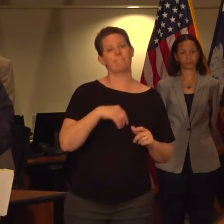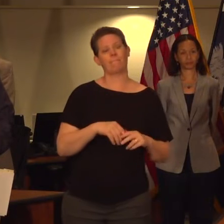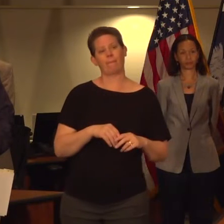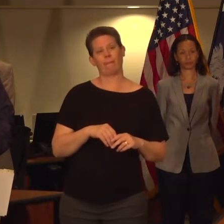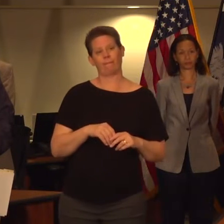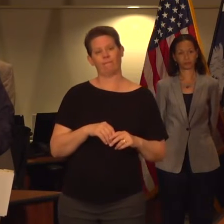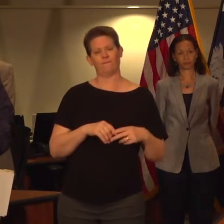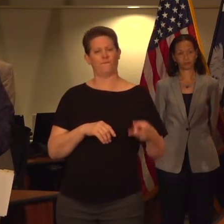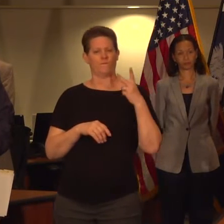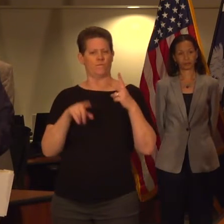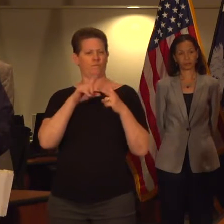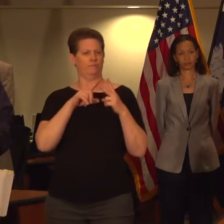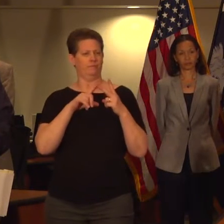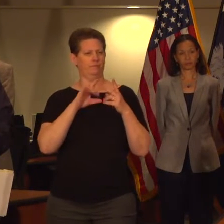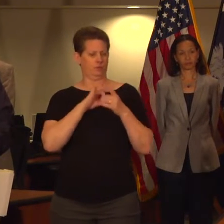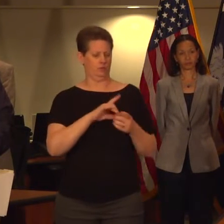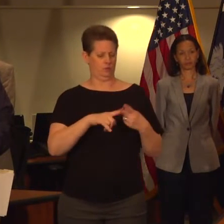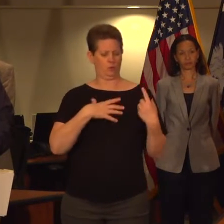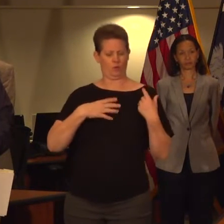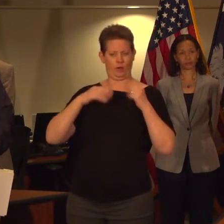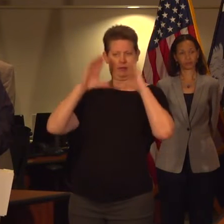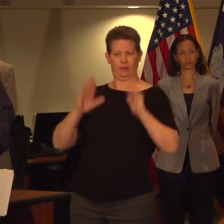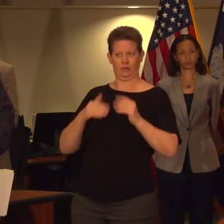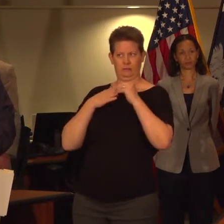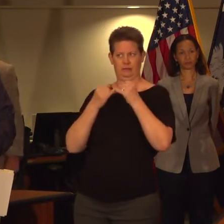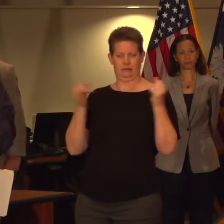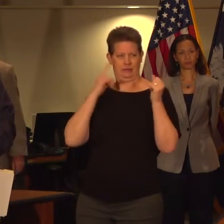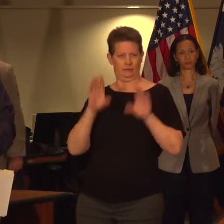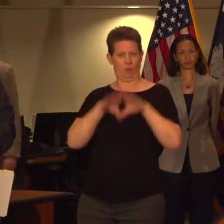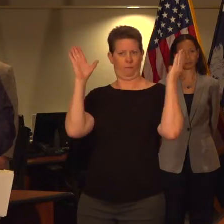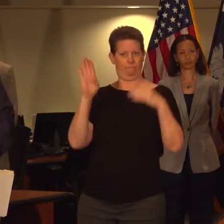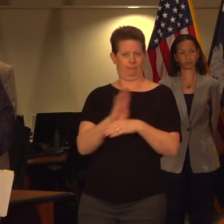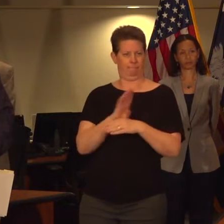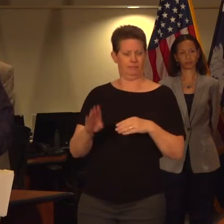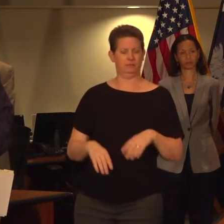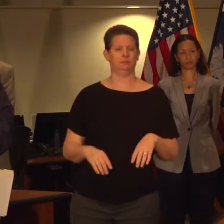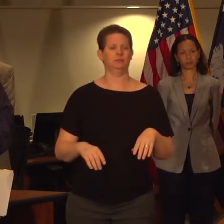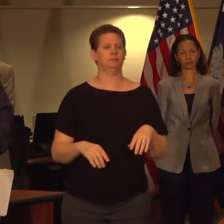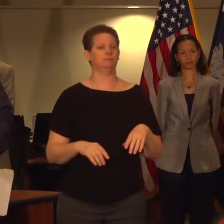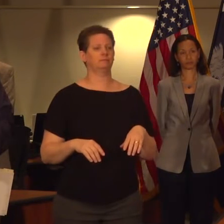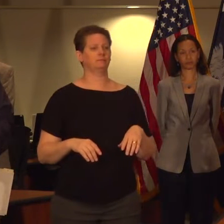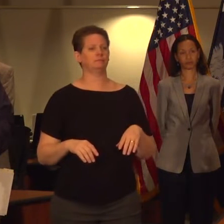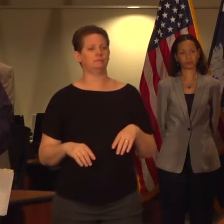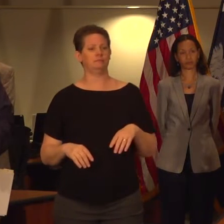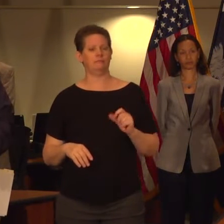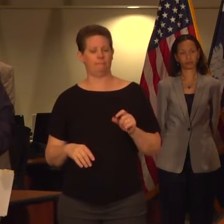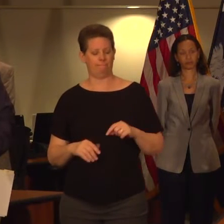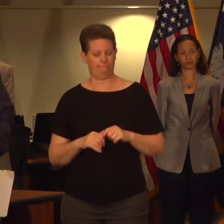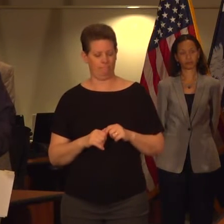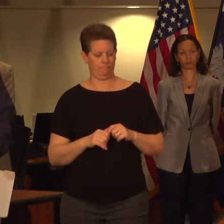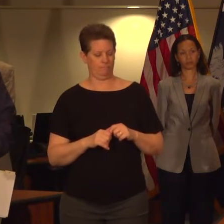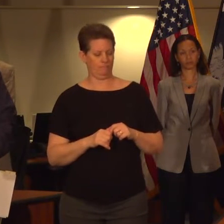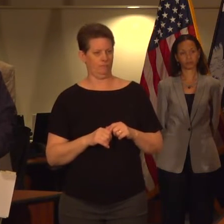question about two things, both related to the White House guidelines to reopen business. One is that there's a